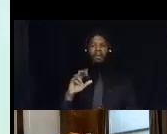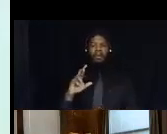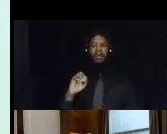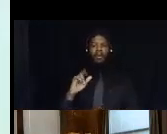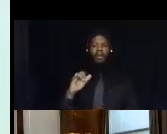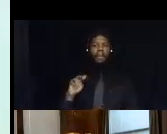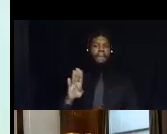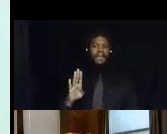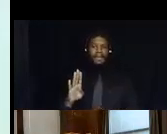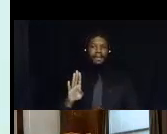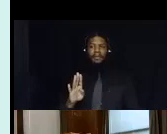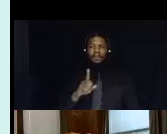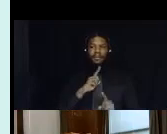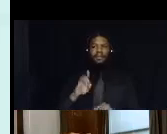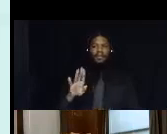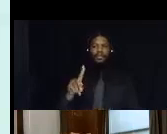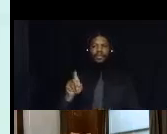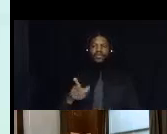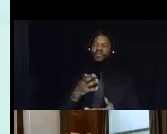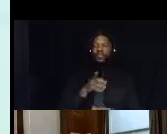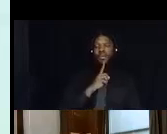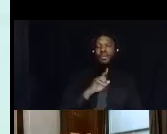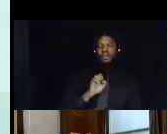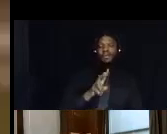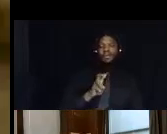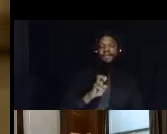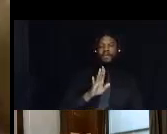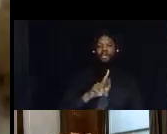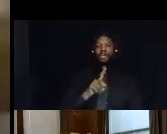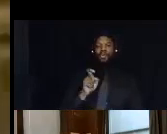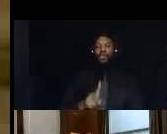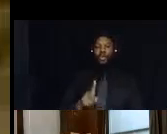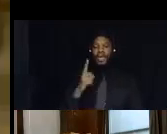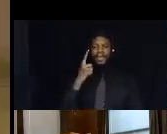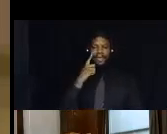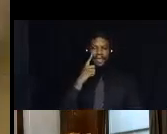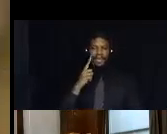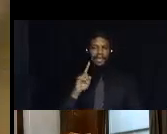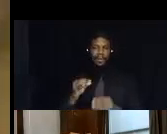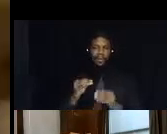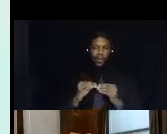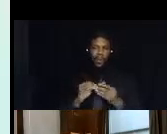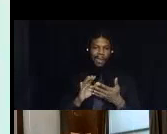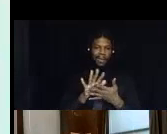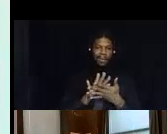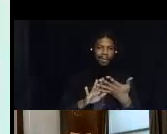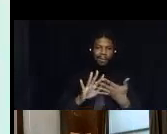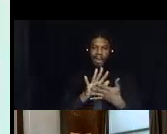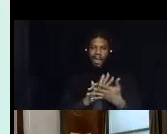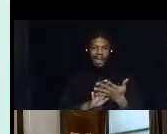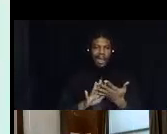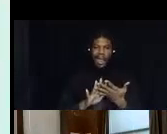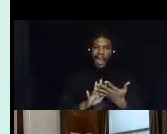question or Eve's question, I think there's more gray area than we think, and